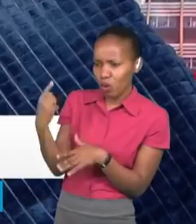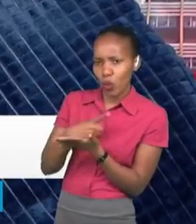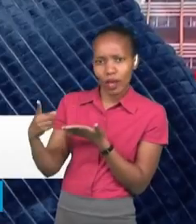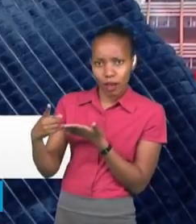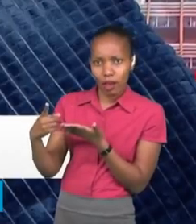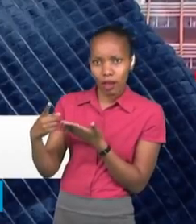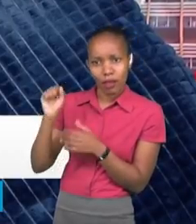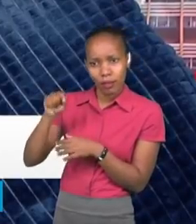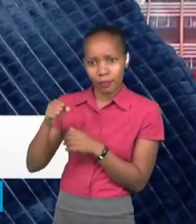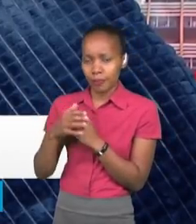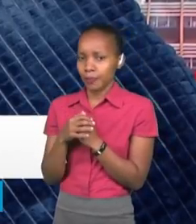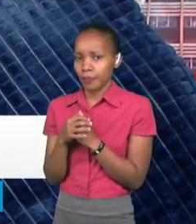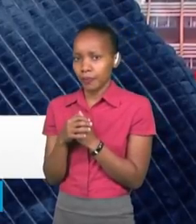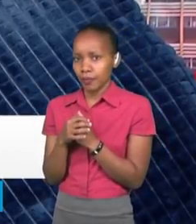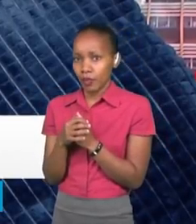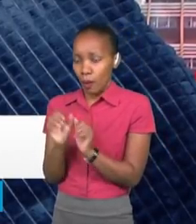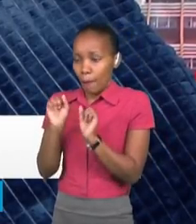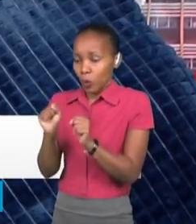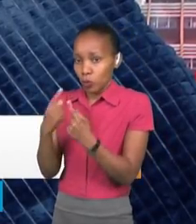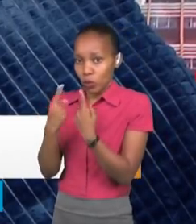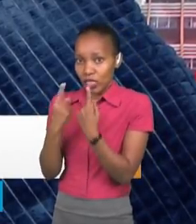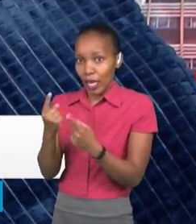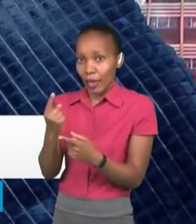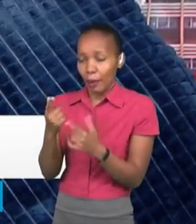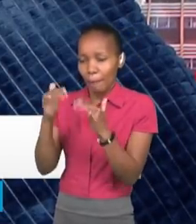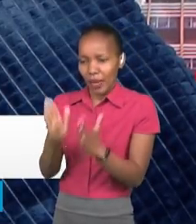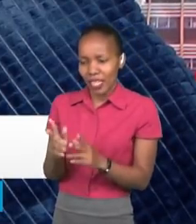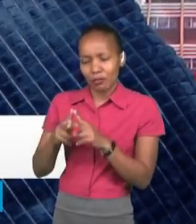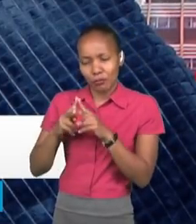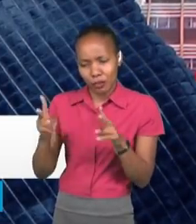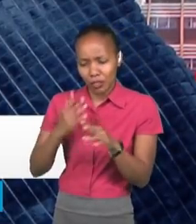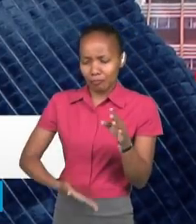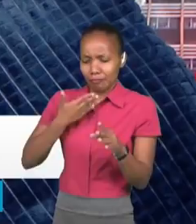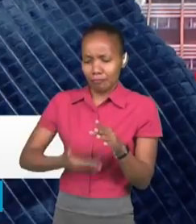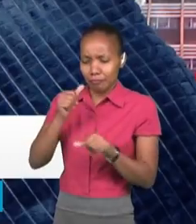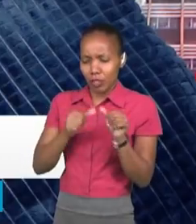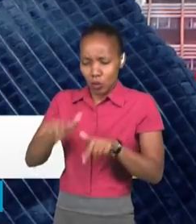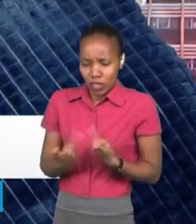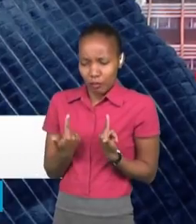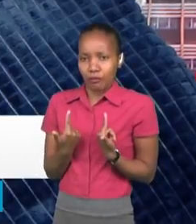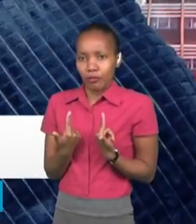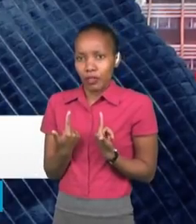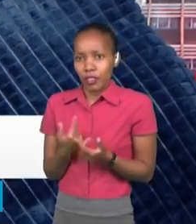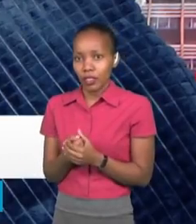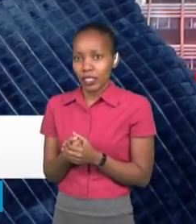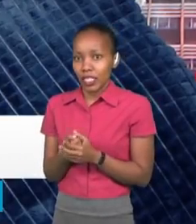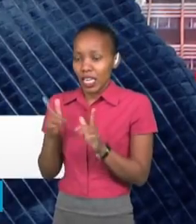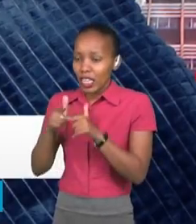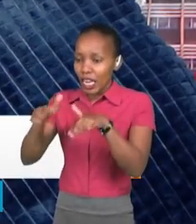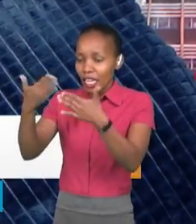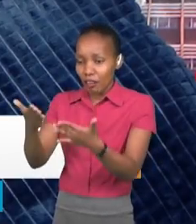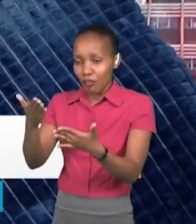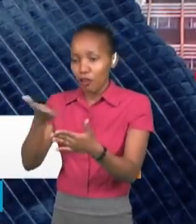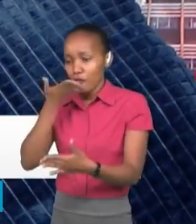and I could tell that the boys were very bitter about themselves, and they gave us a good